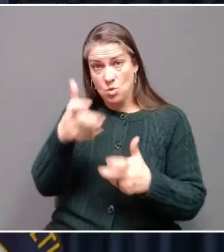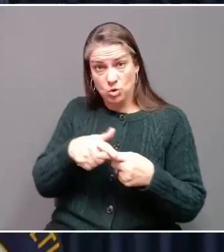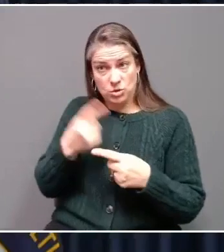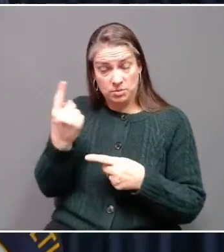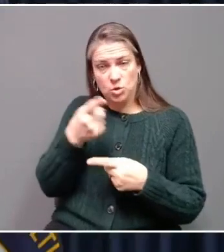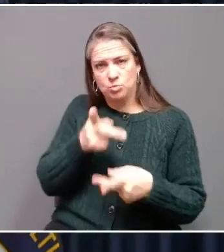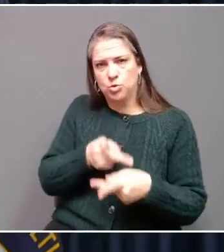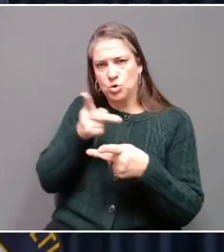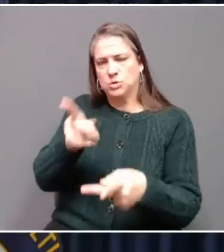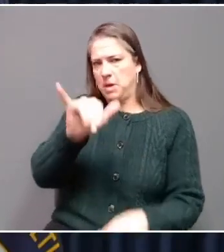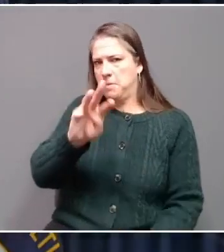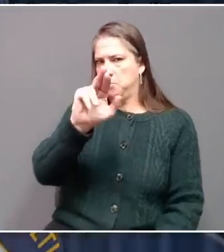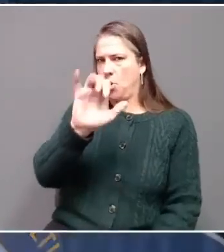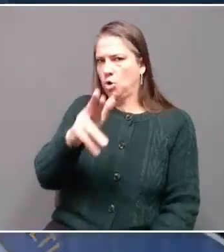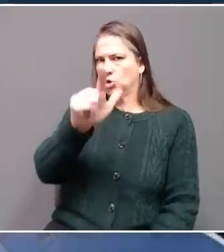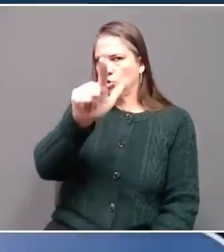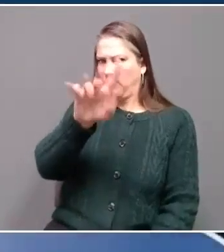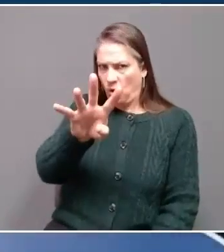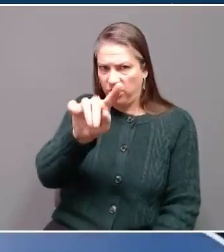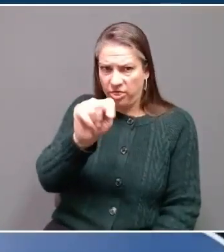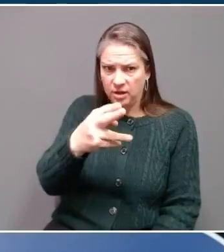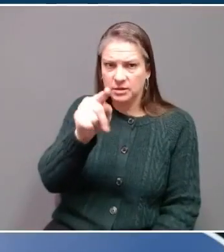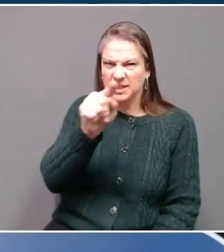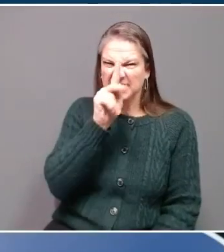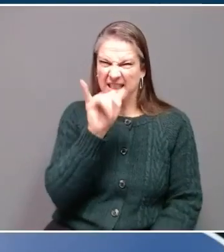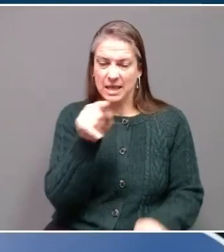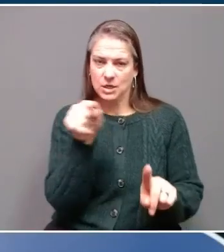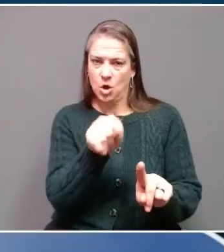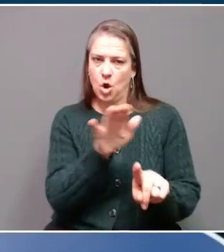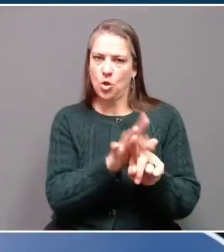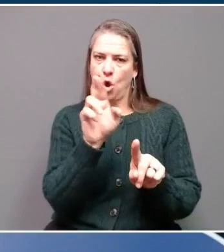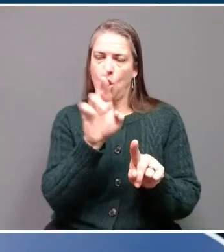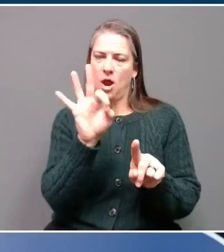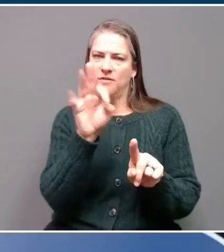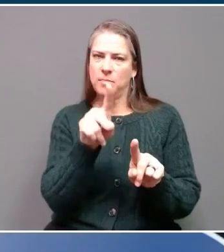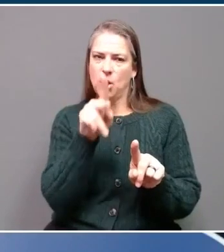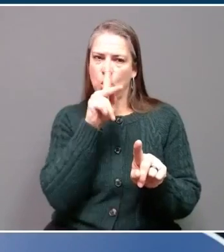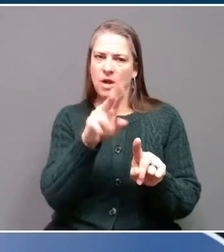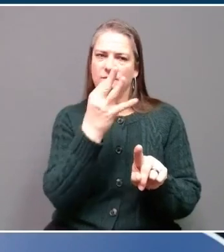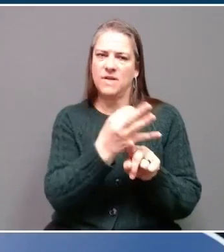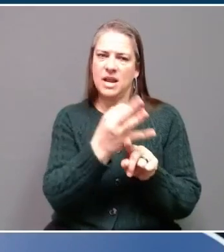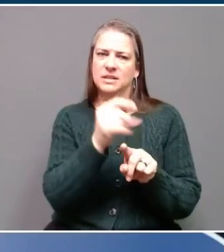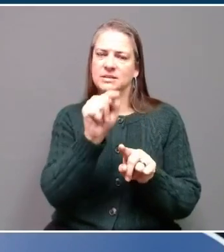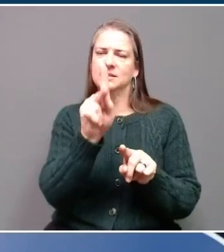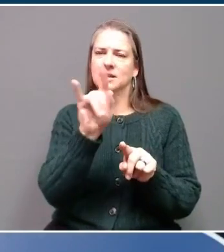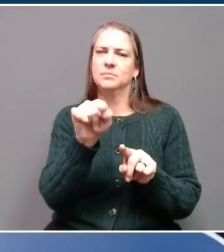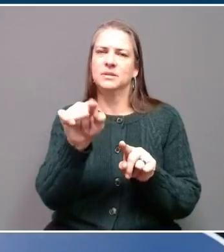on March the 24th. You can learn more about this RFP on the Finance and Administration Cabinet